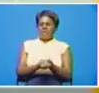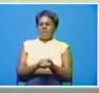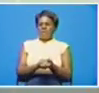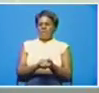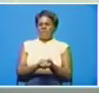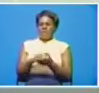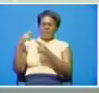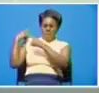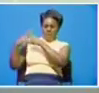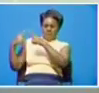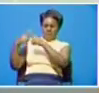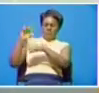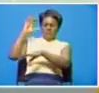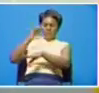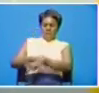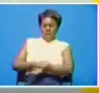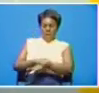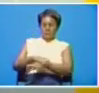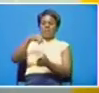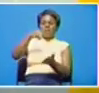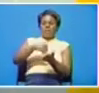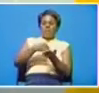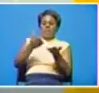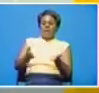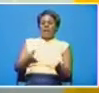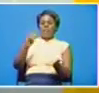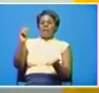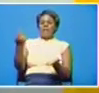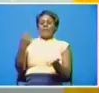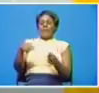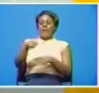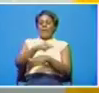that experience that we got there, of course, if we bring it in our Kenyan